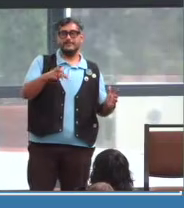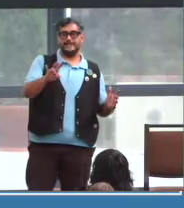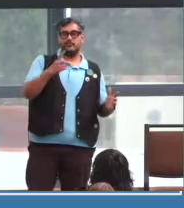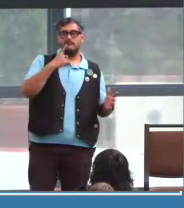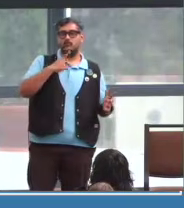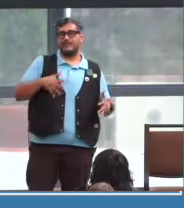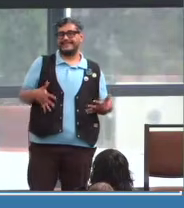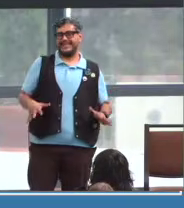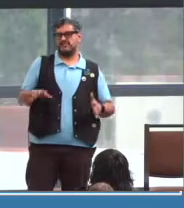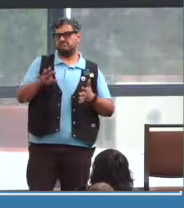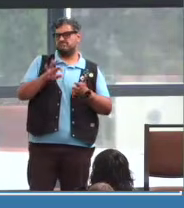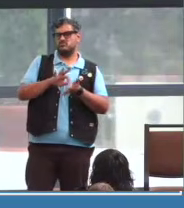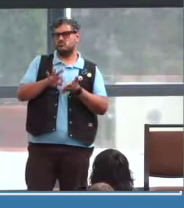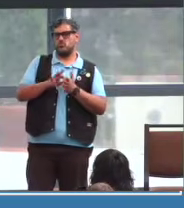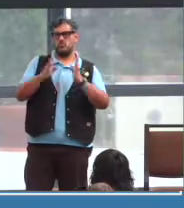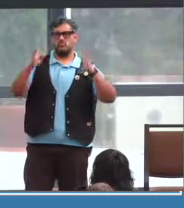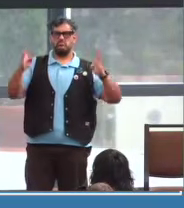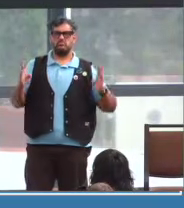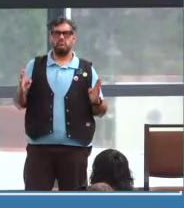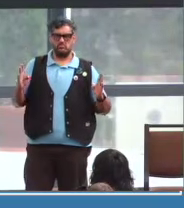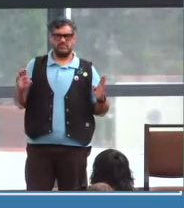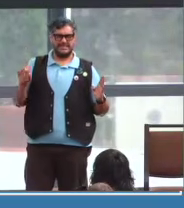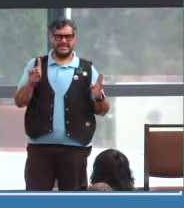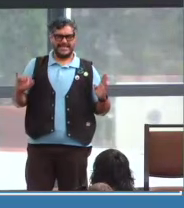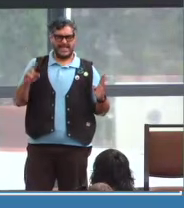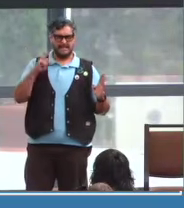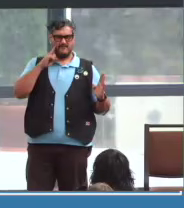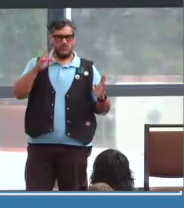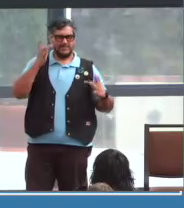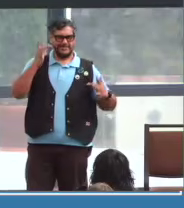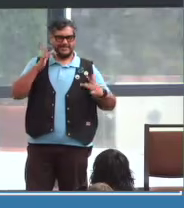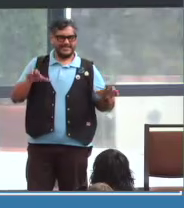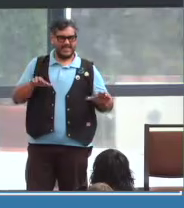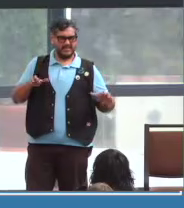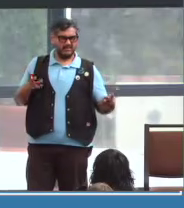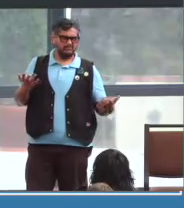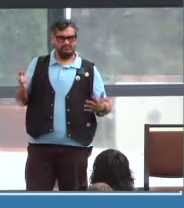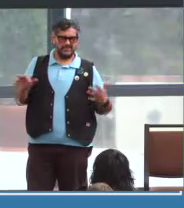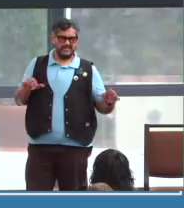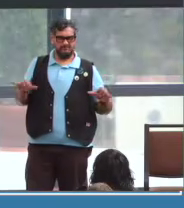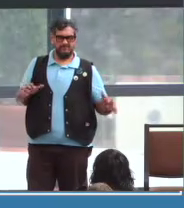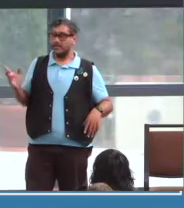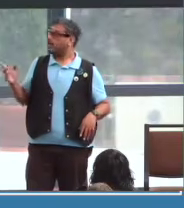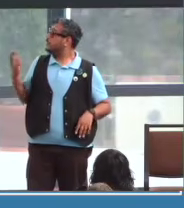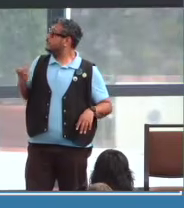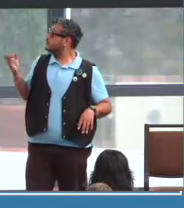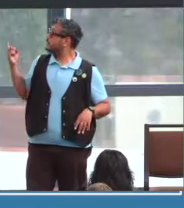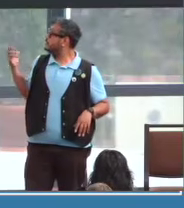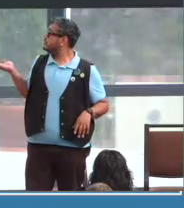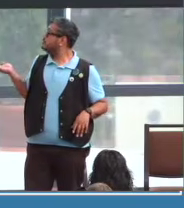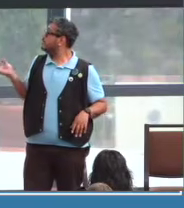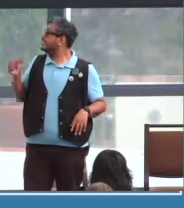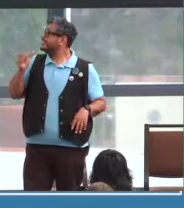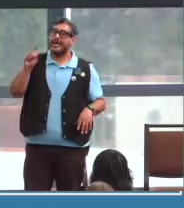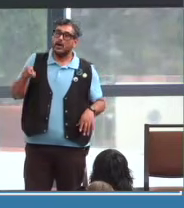scores that we use, like something you may have heard of called the SLEDAI for disease activity for lupus. We do this in studies. We don't always do this in the clinical